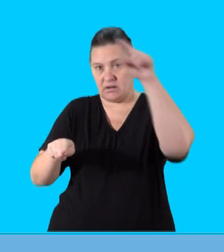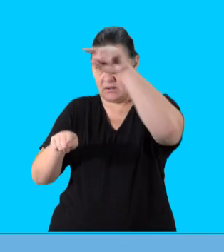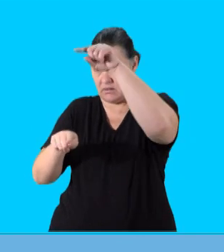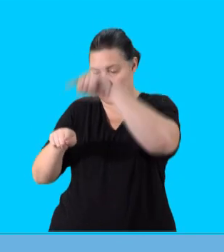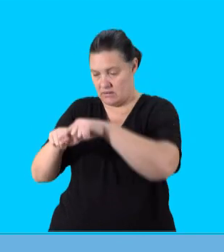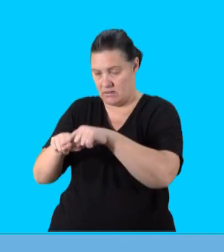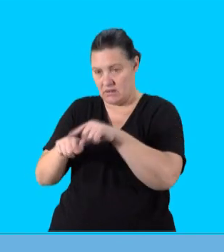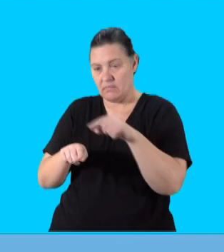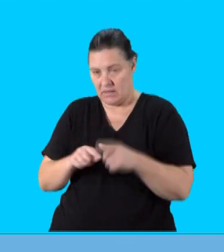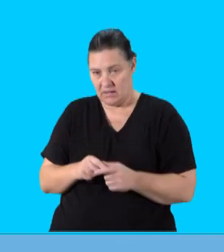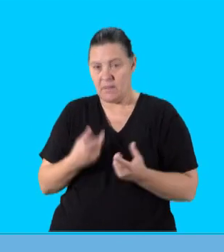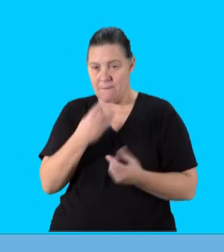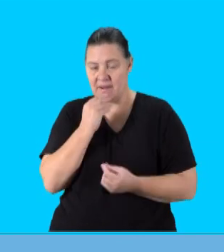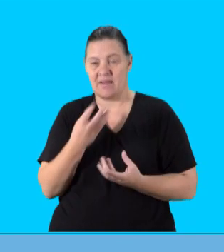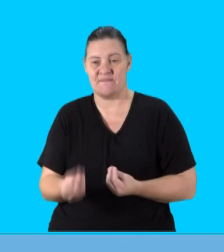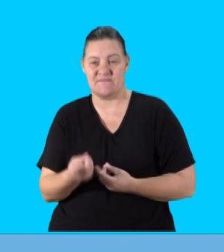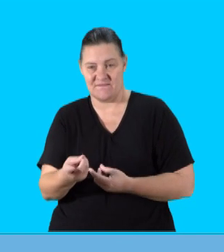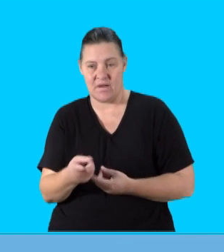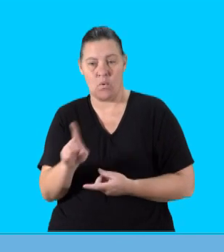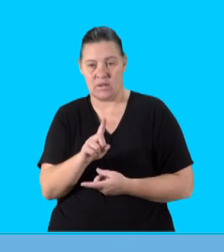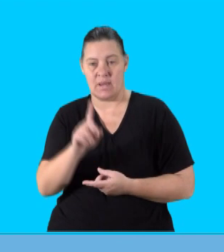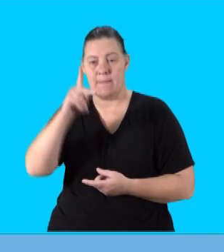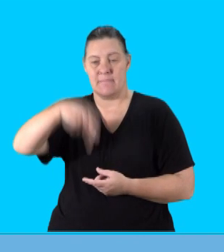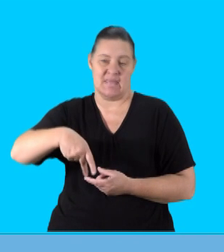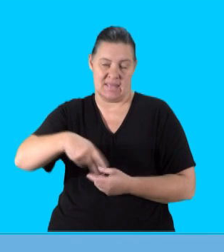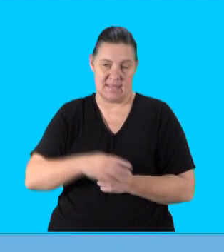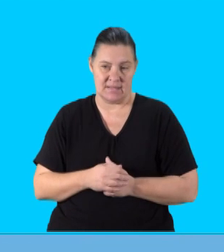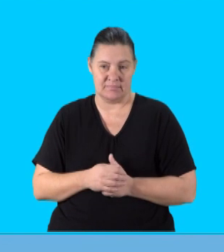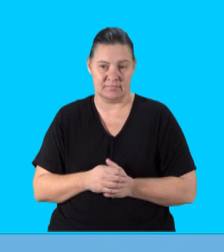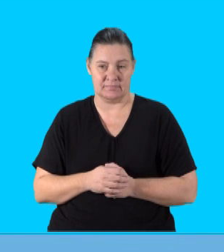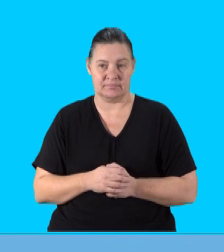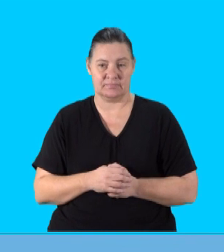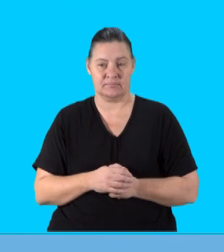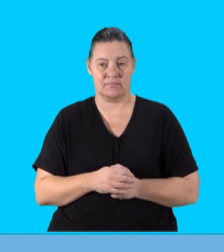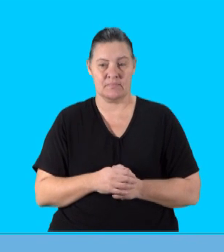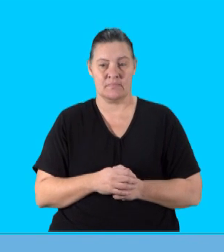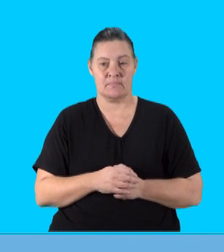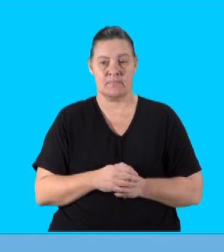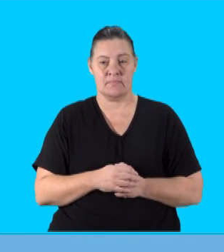in question that they're looking for is this one here, which is P.